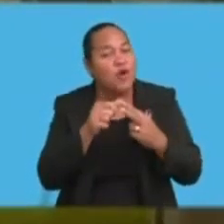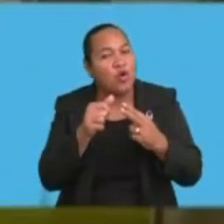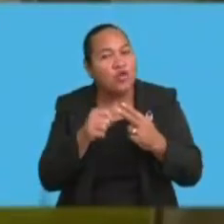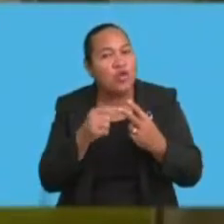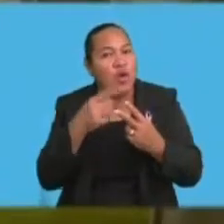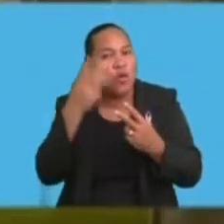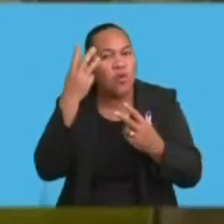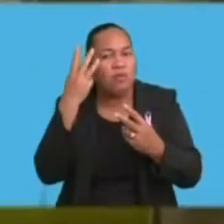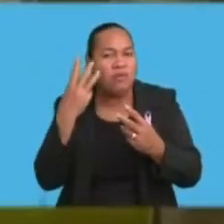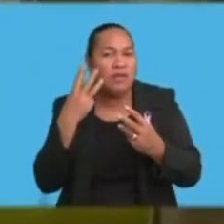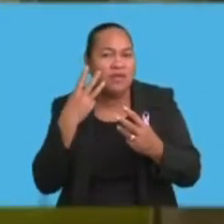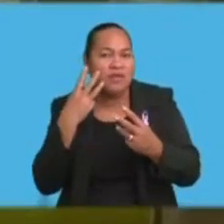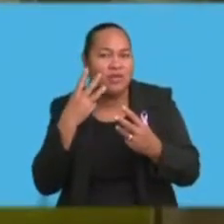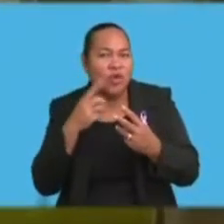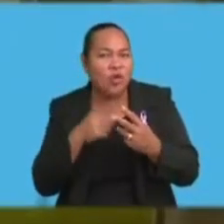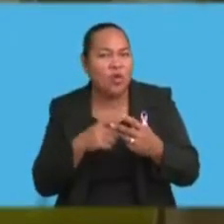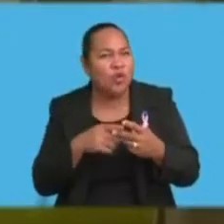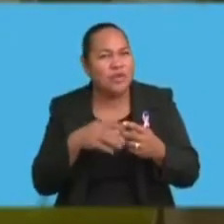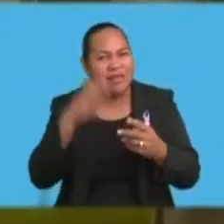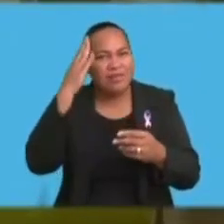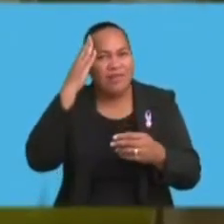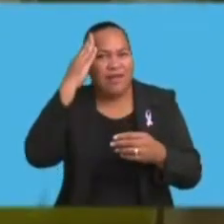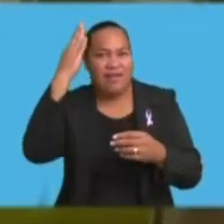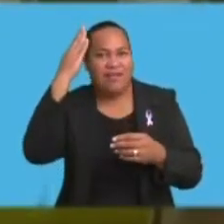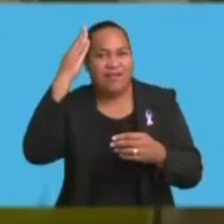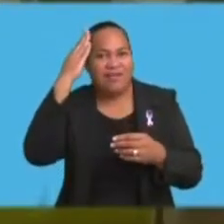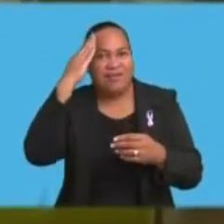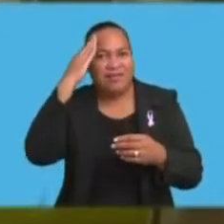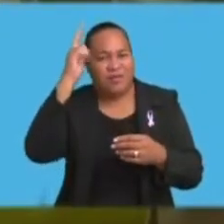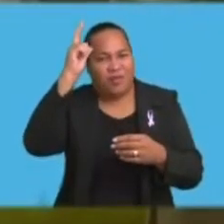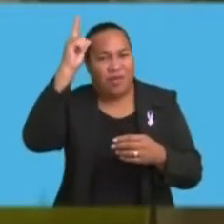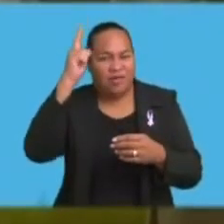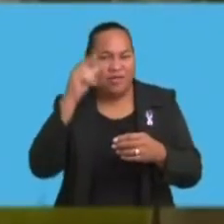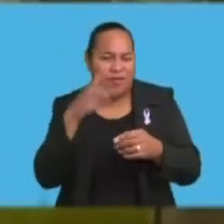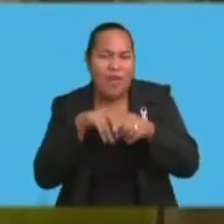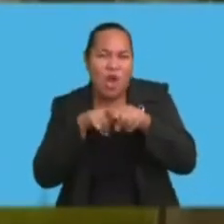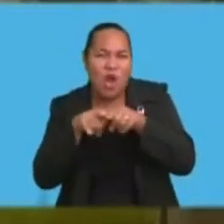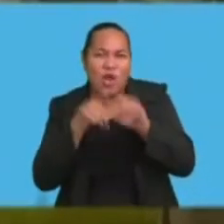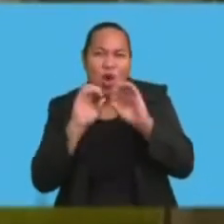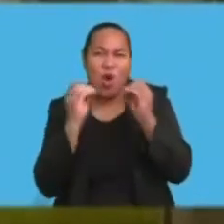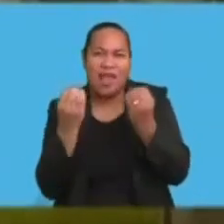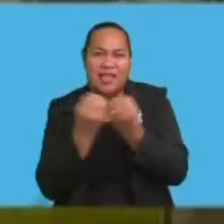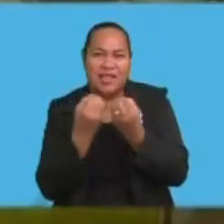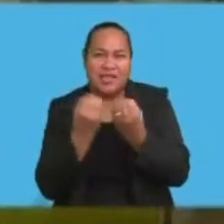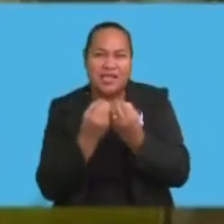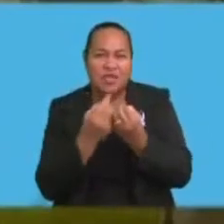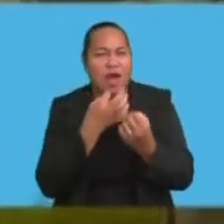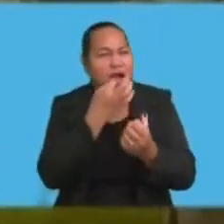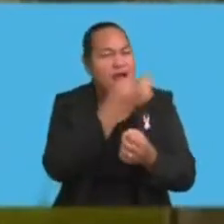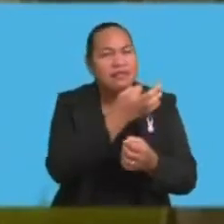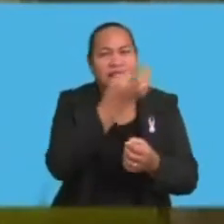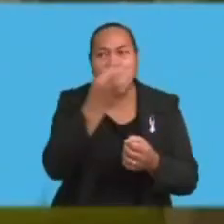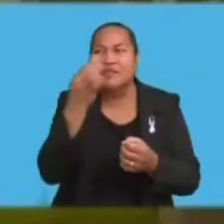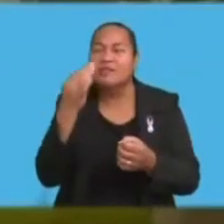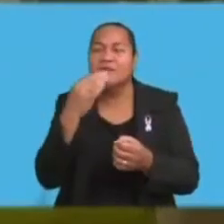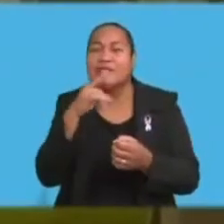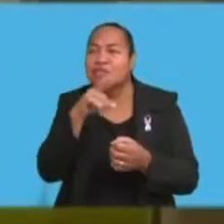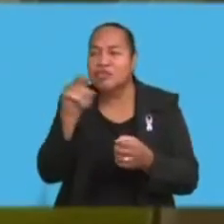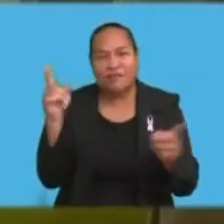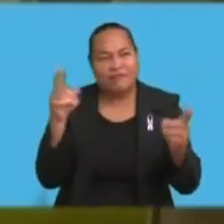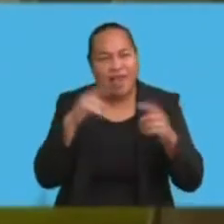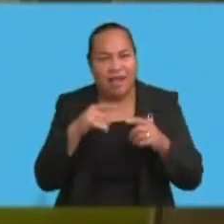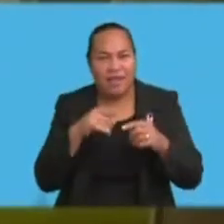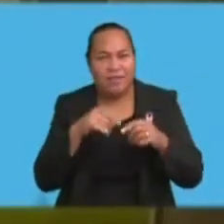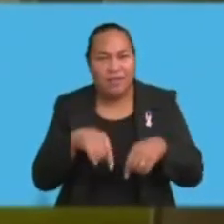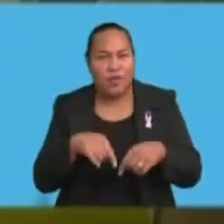the COL, which is the Commonwealth Open Learning Organization, to do an assessment. And we hope to have some people down on the ground, at least